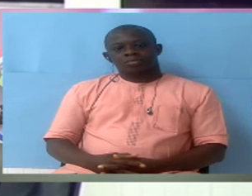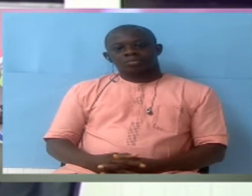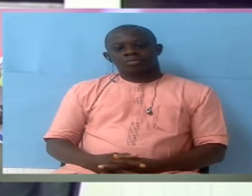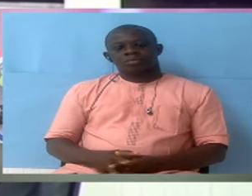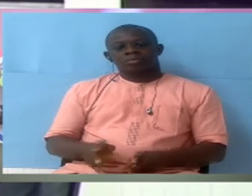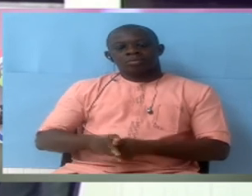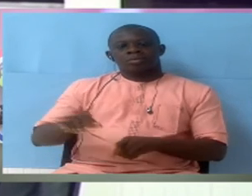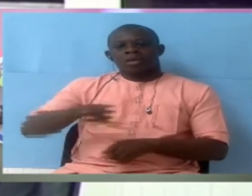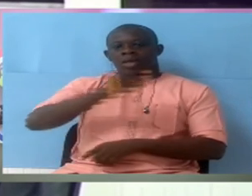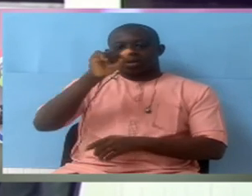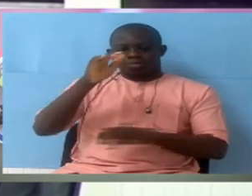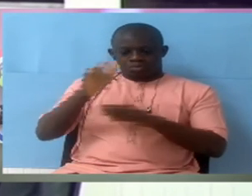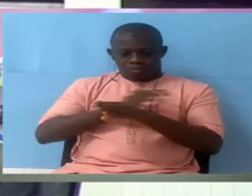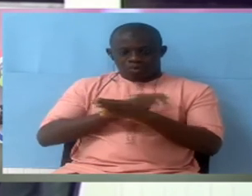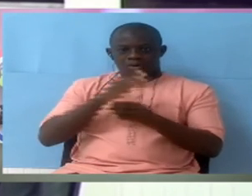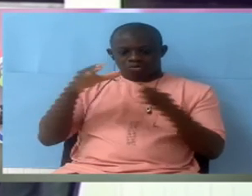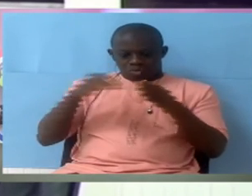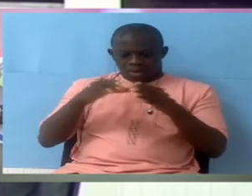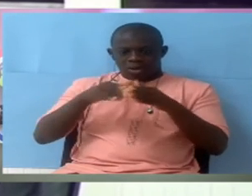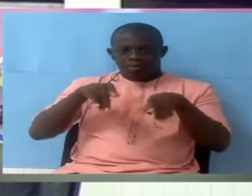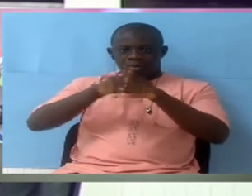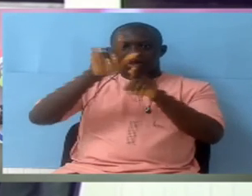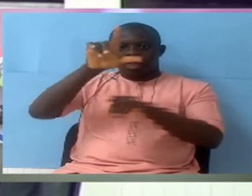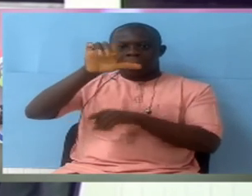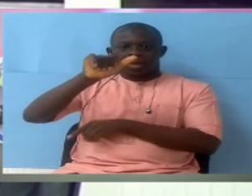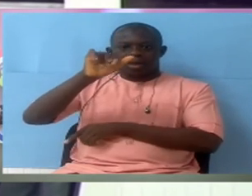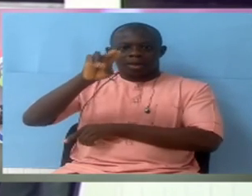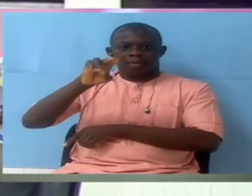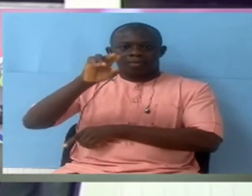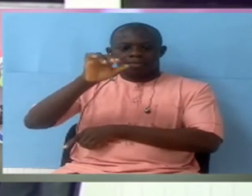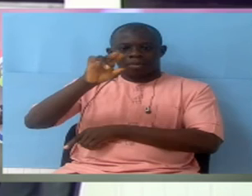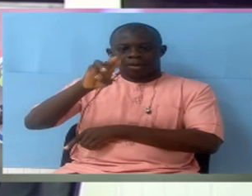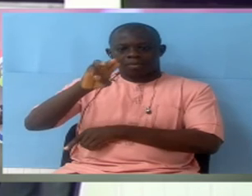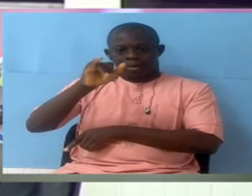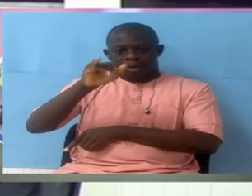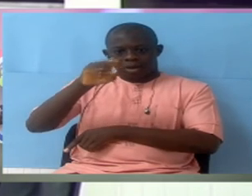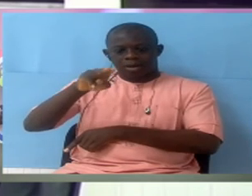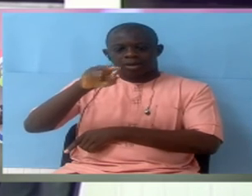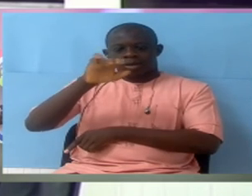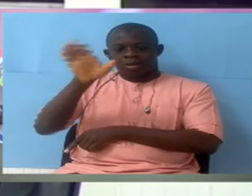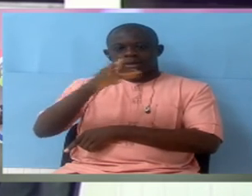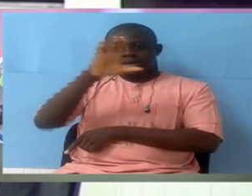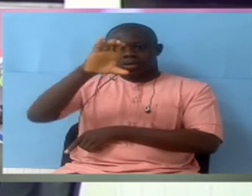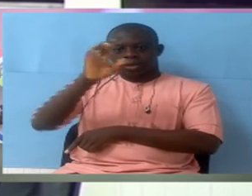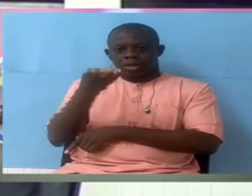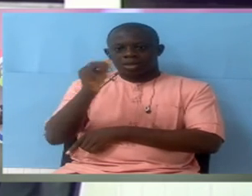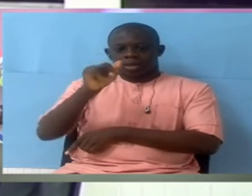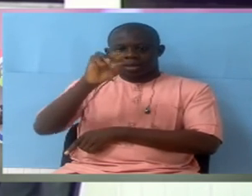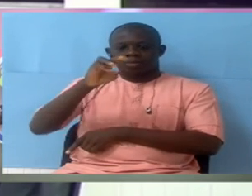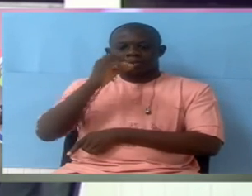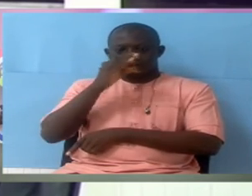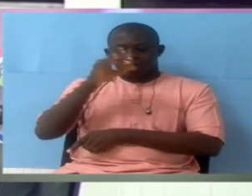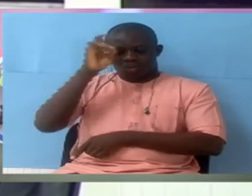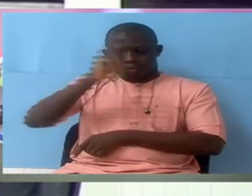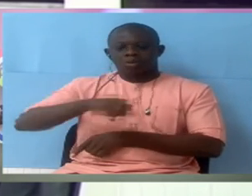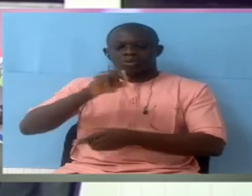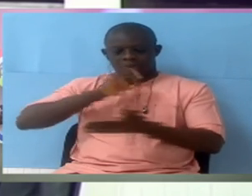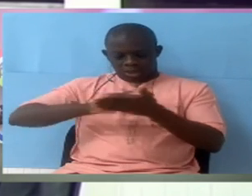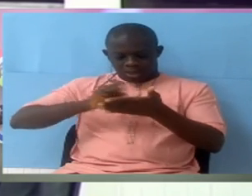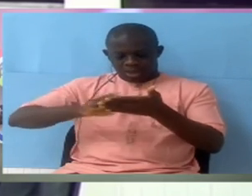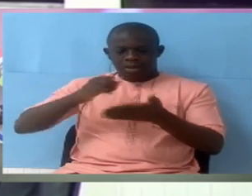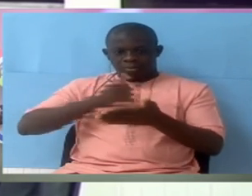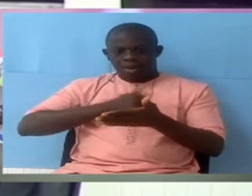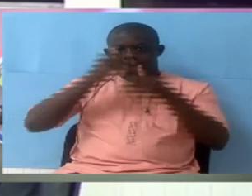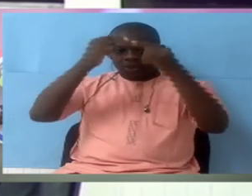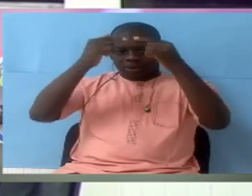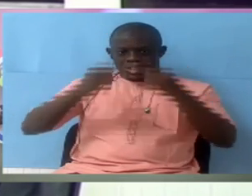Lamin Cham was with me. Lamin Cham mo fa won ak man. He said he have to write my statement. Mu ne dafa wara bind ak